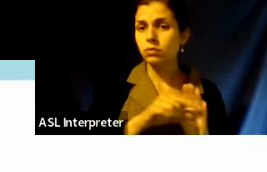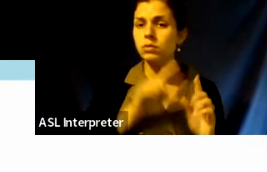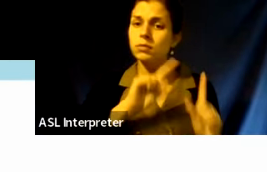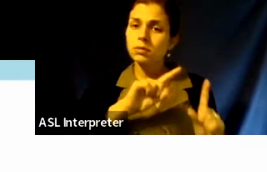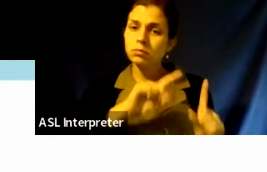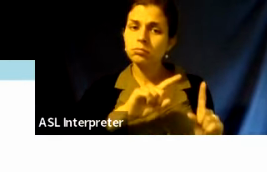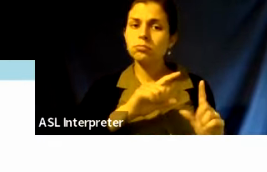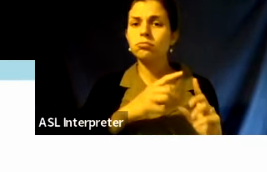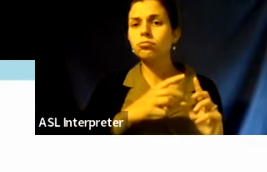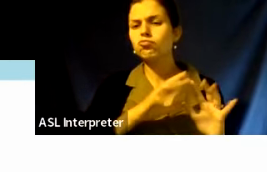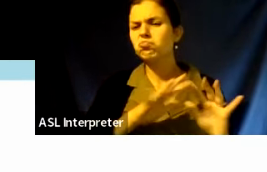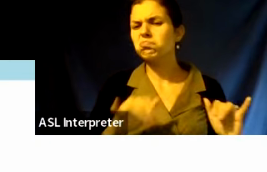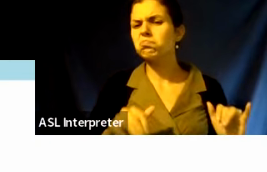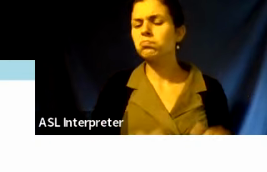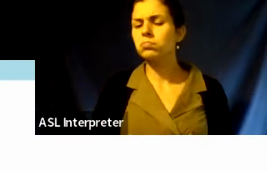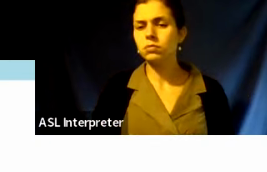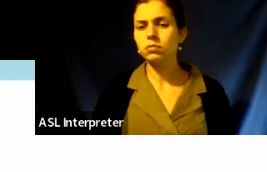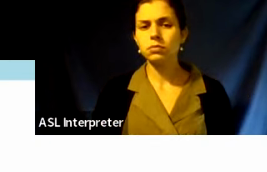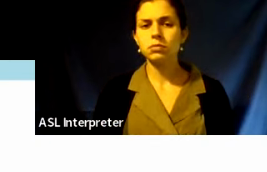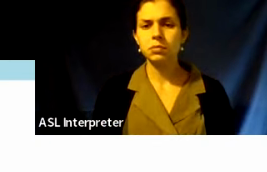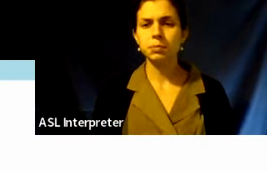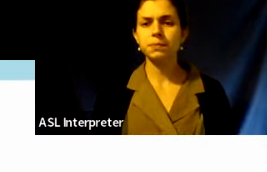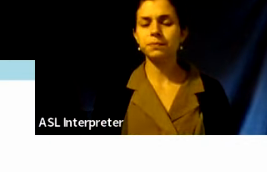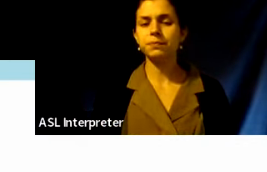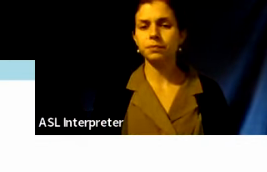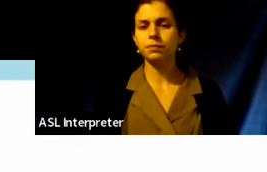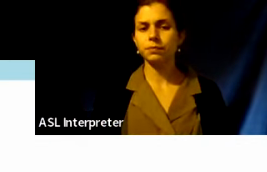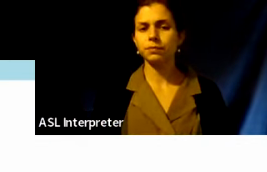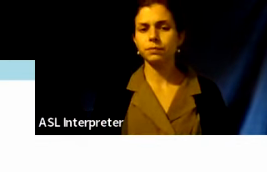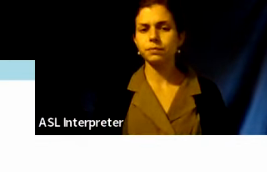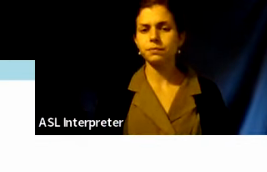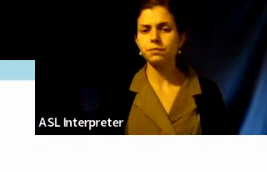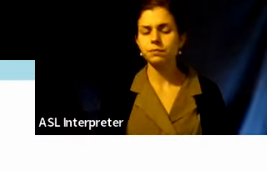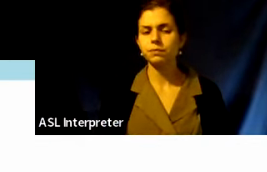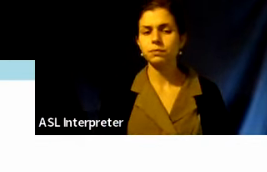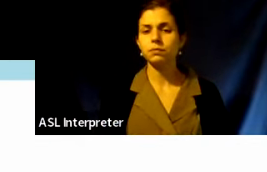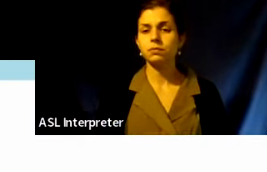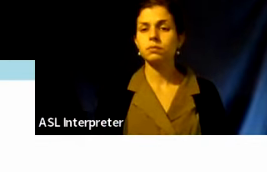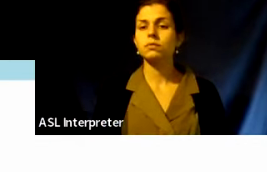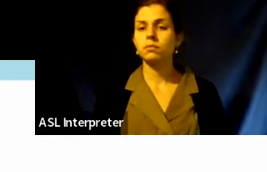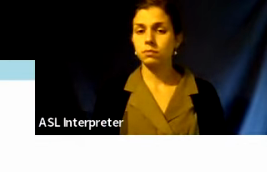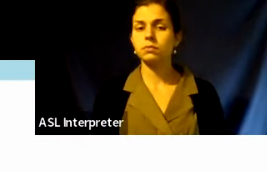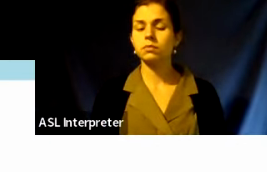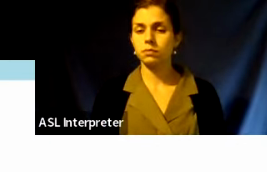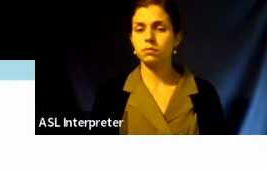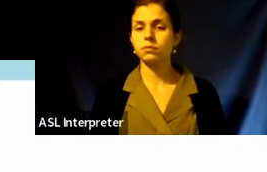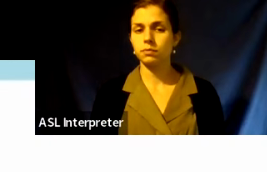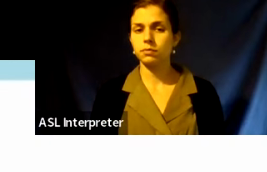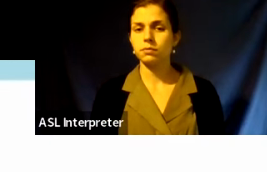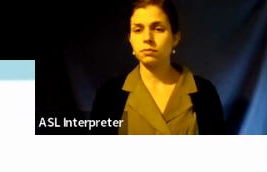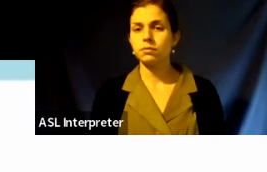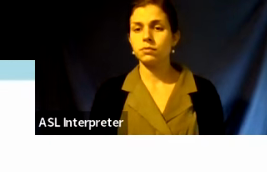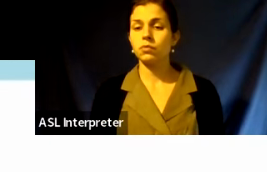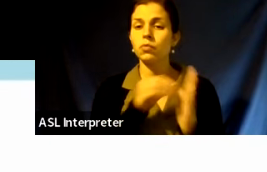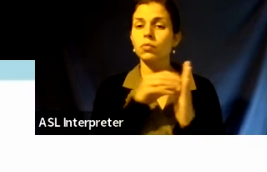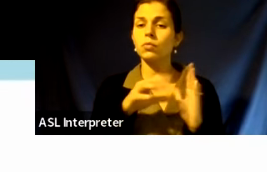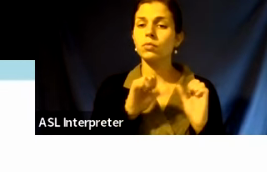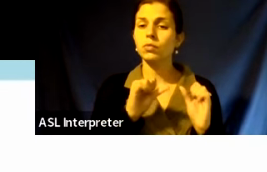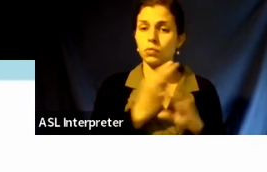provide a source for information or dialogue with their teachers.